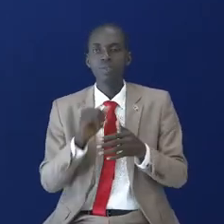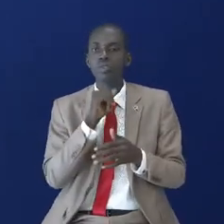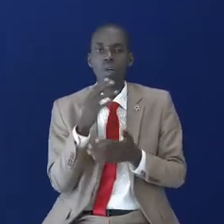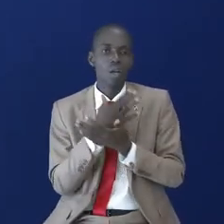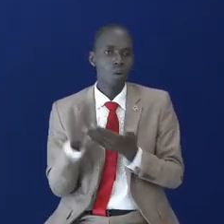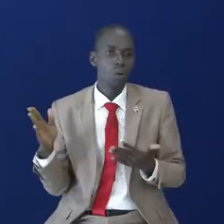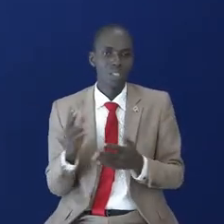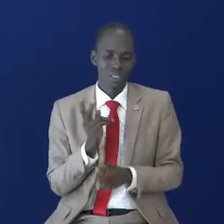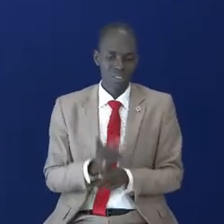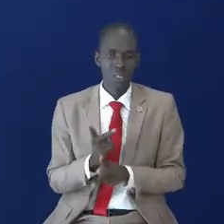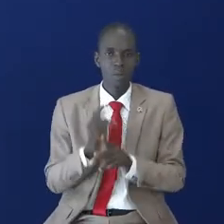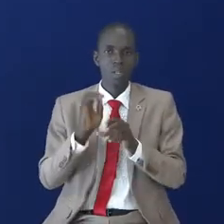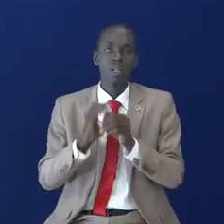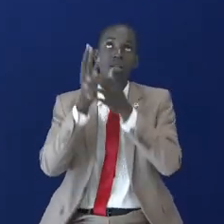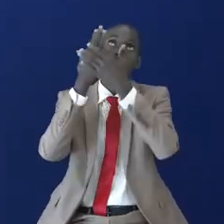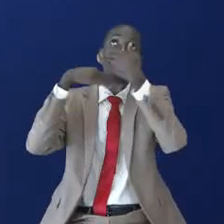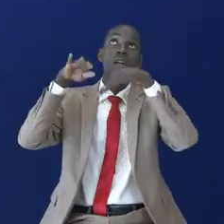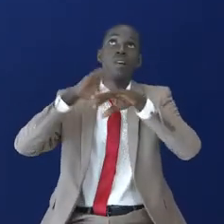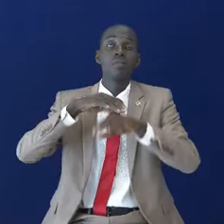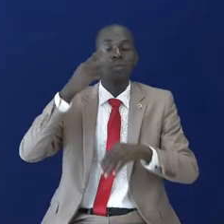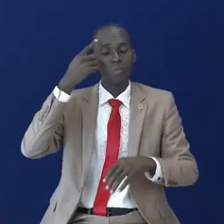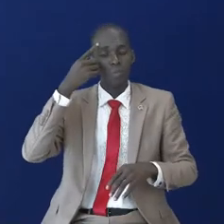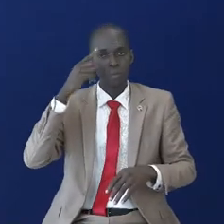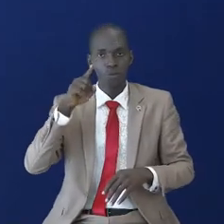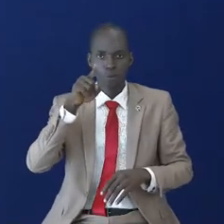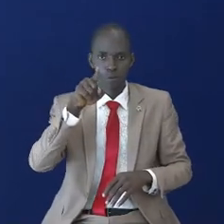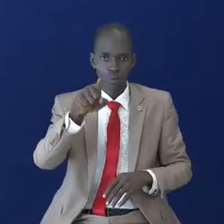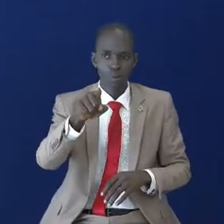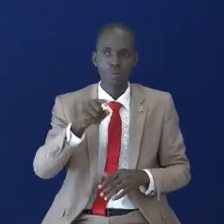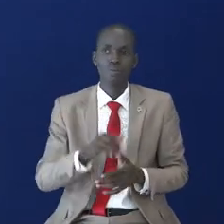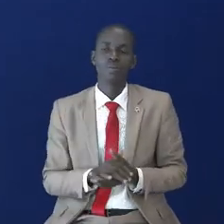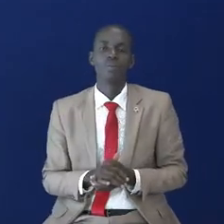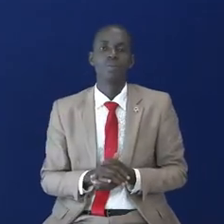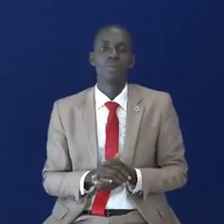away, reserved in heaven for you.